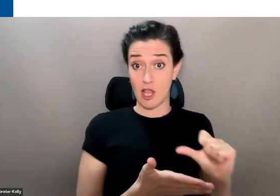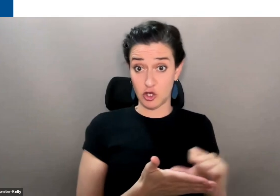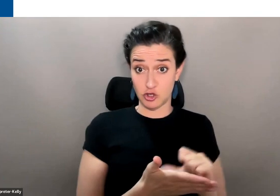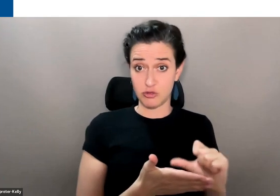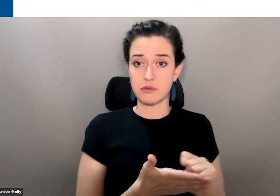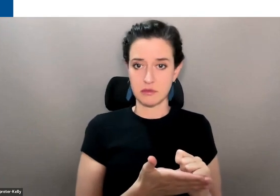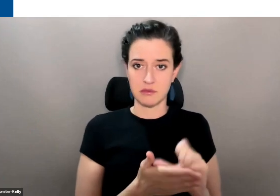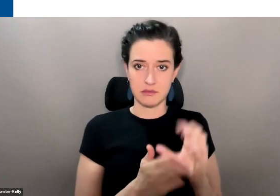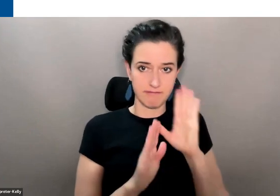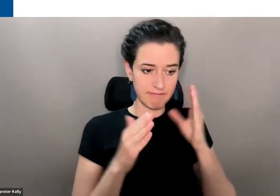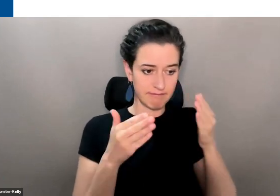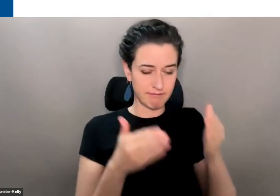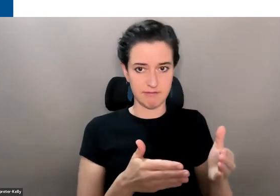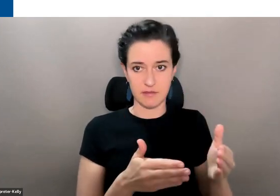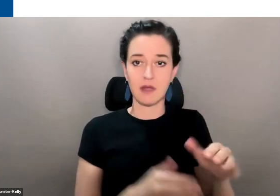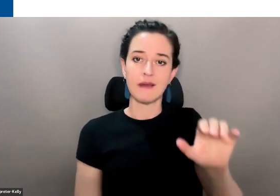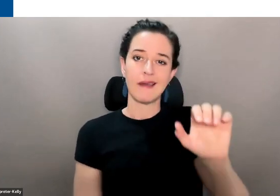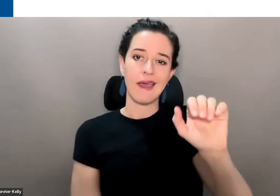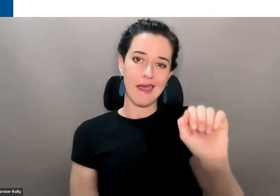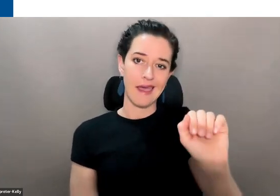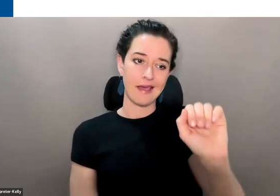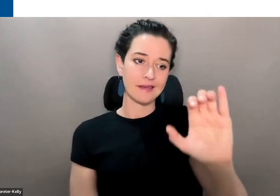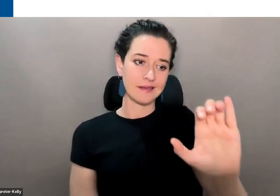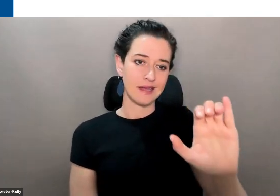this rule,